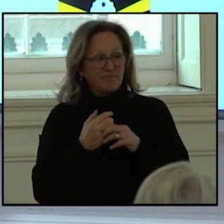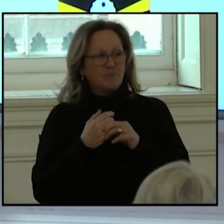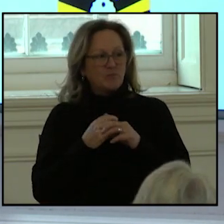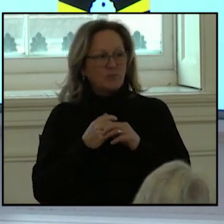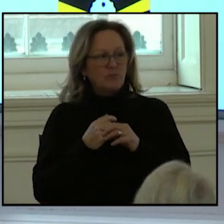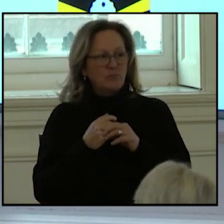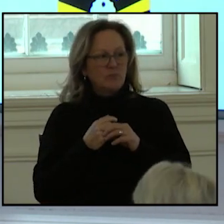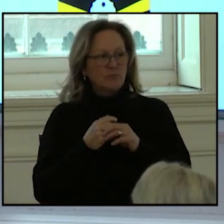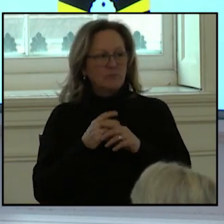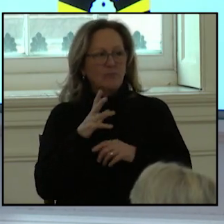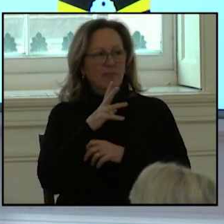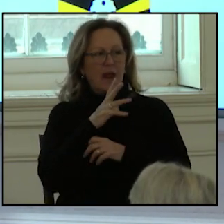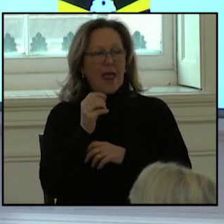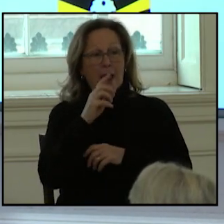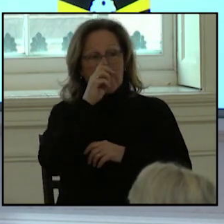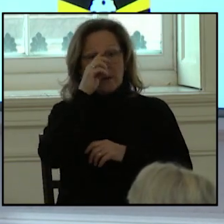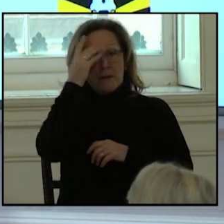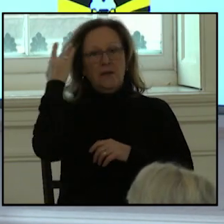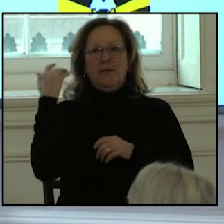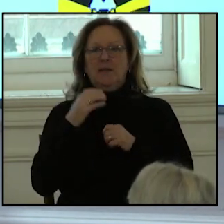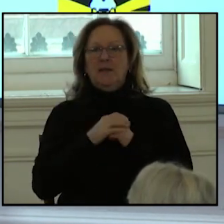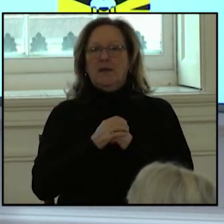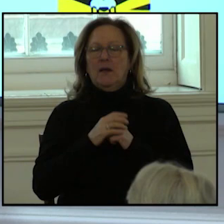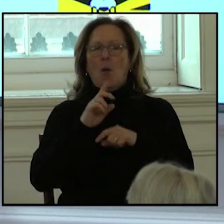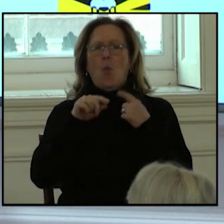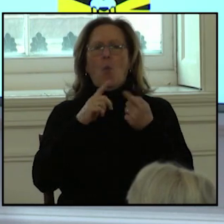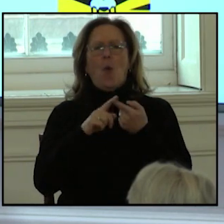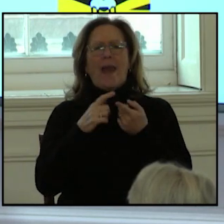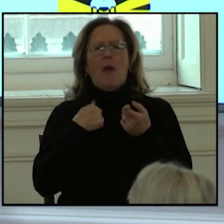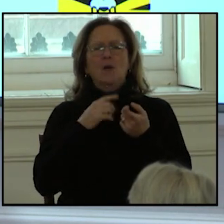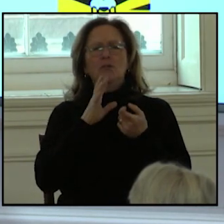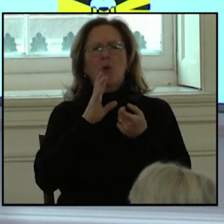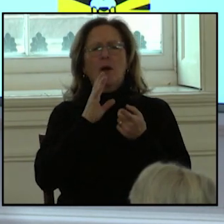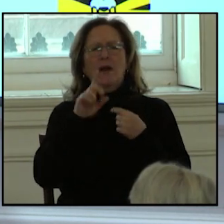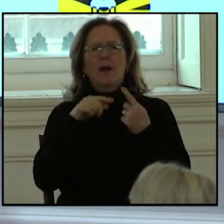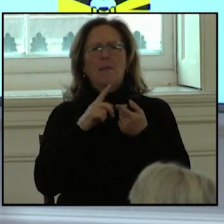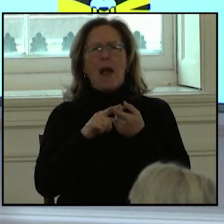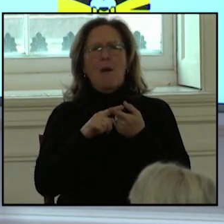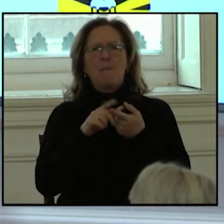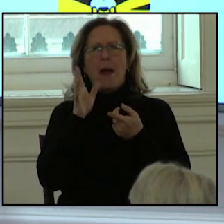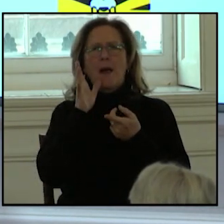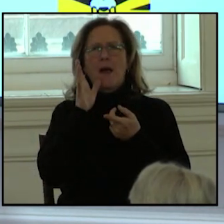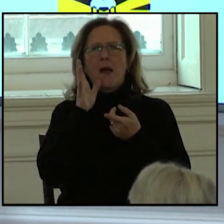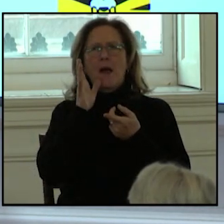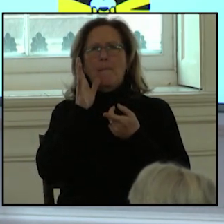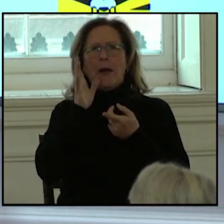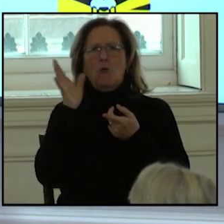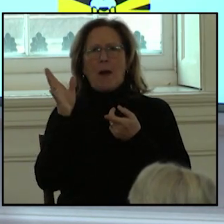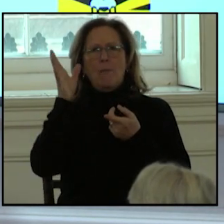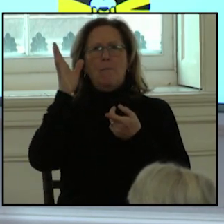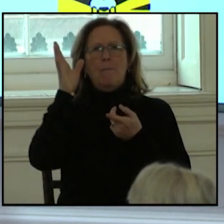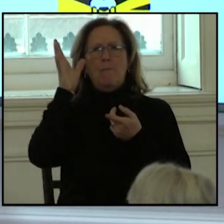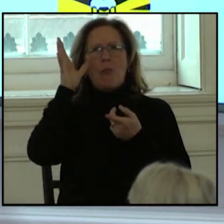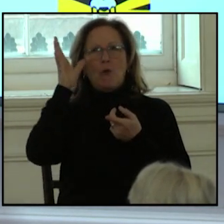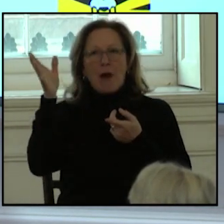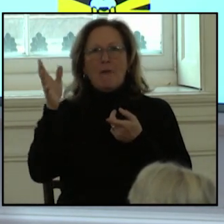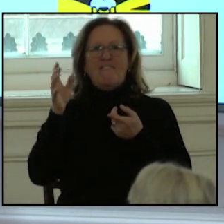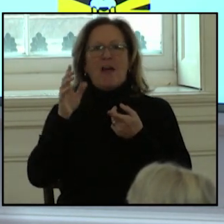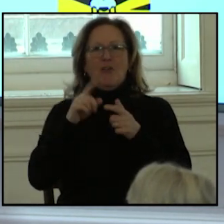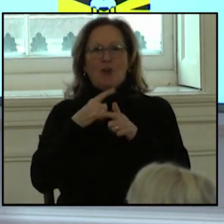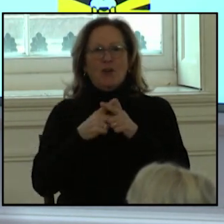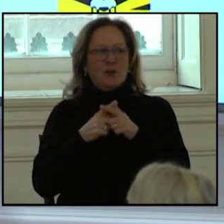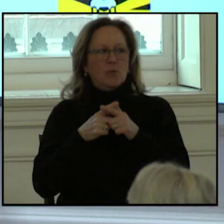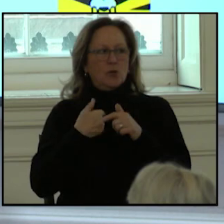mentor started calling me Miss Connie, I thought, oh, wait, really? Yeah, I mean, to them, I'm an elder,